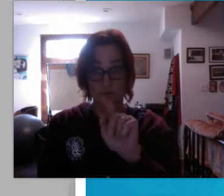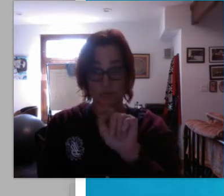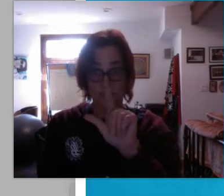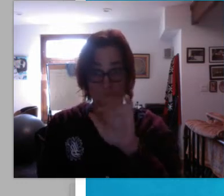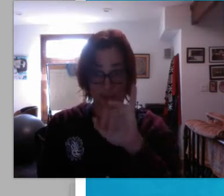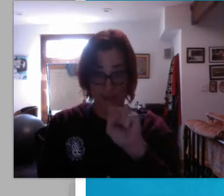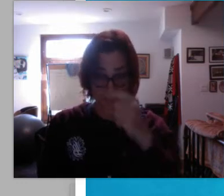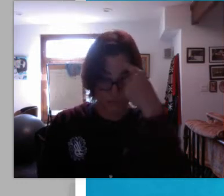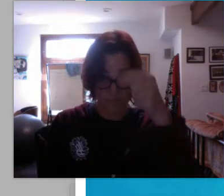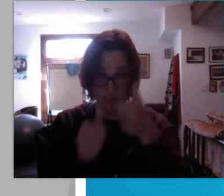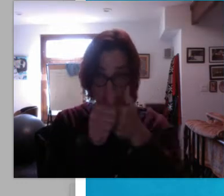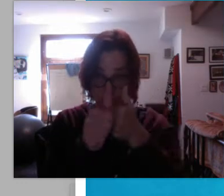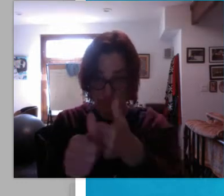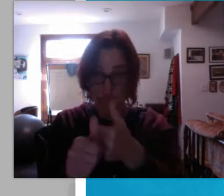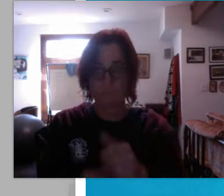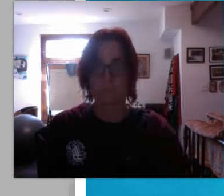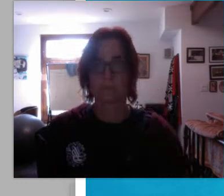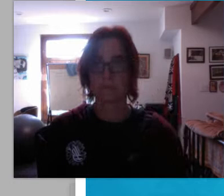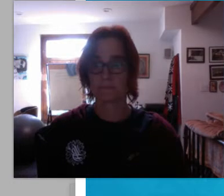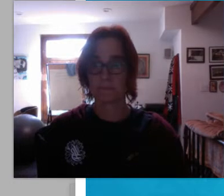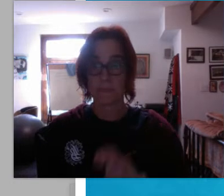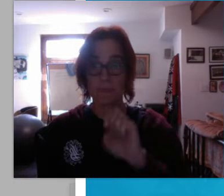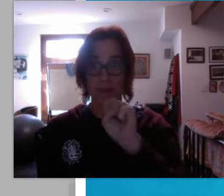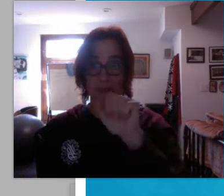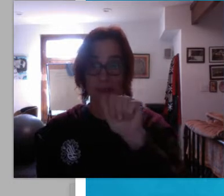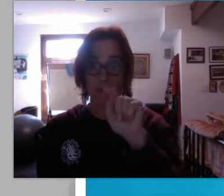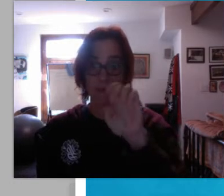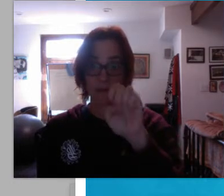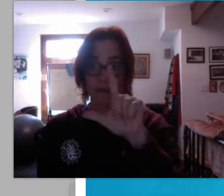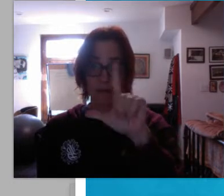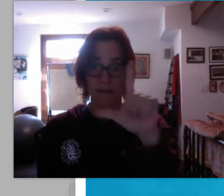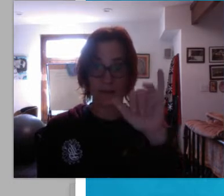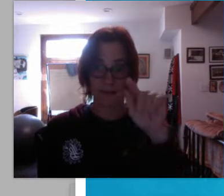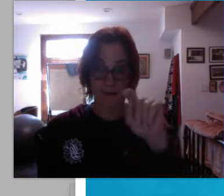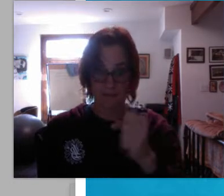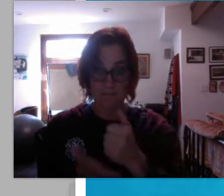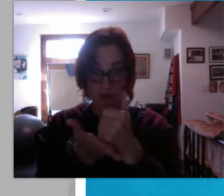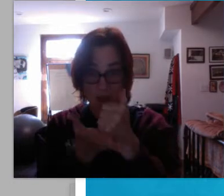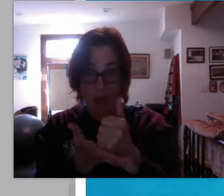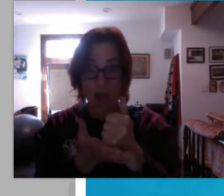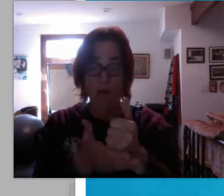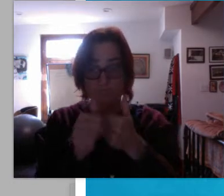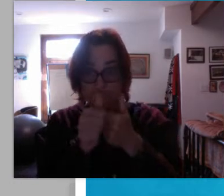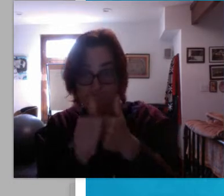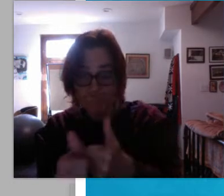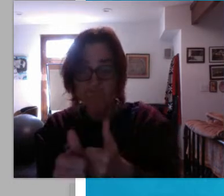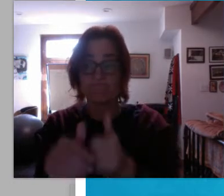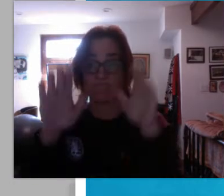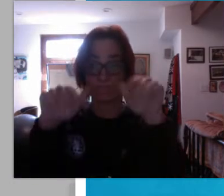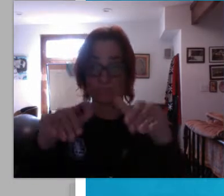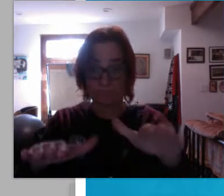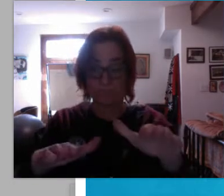Satellites for tracking. Satellites can help to track sea animals'